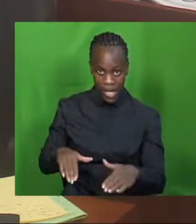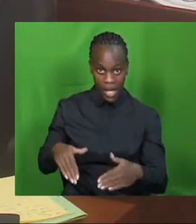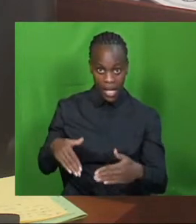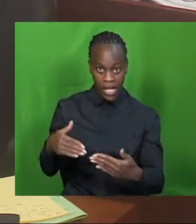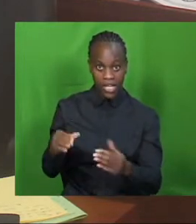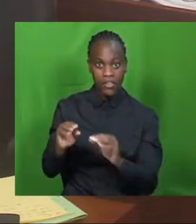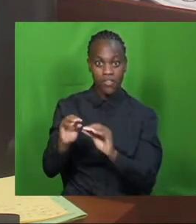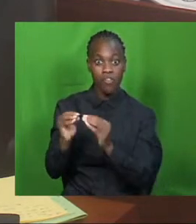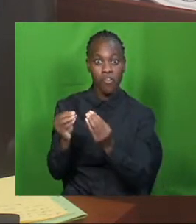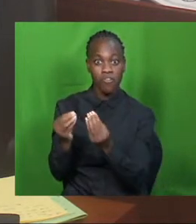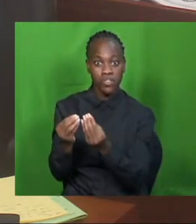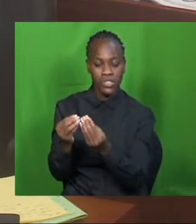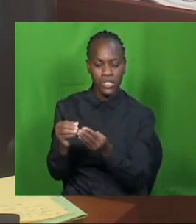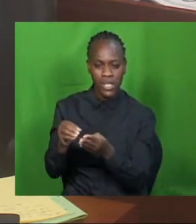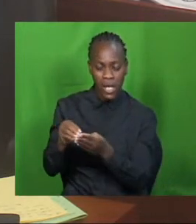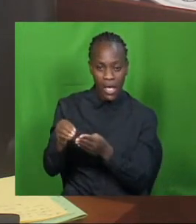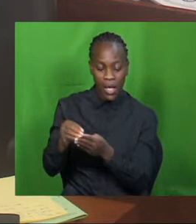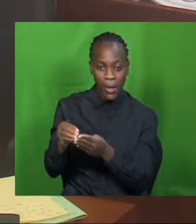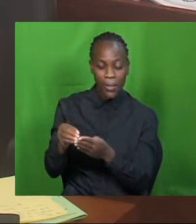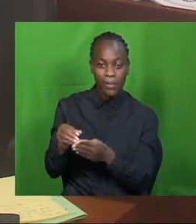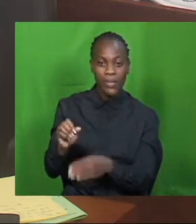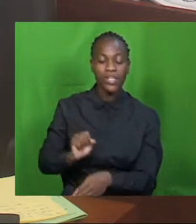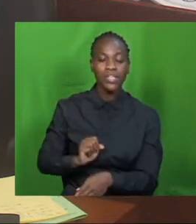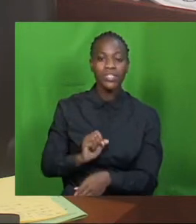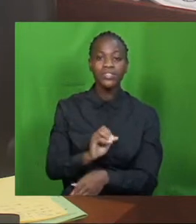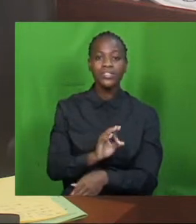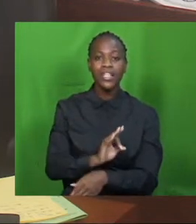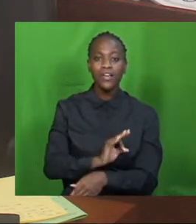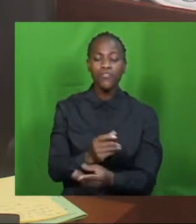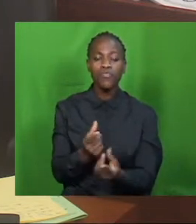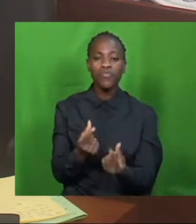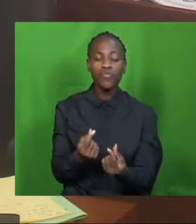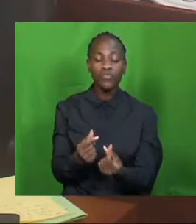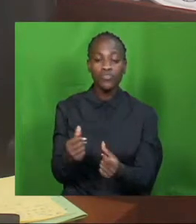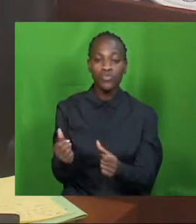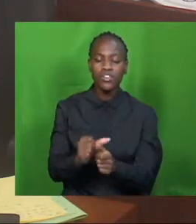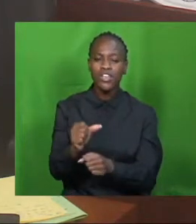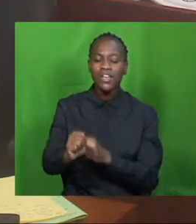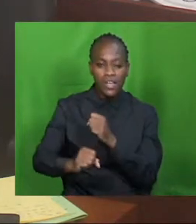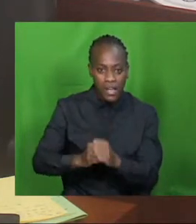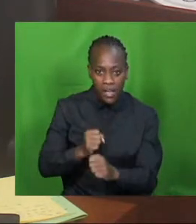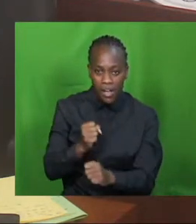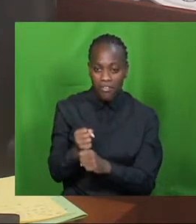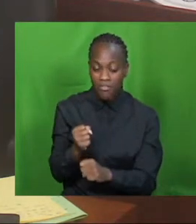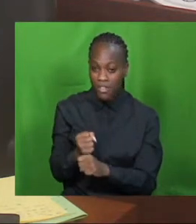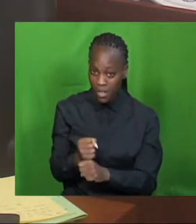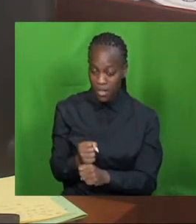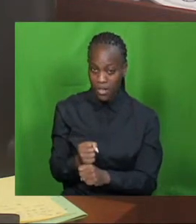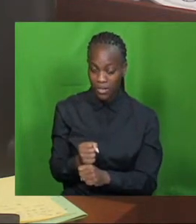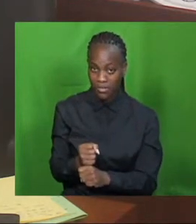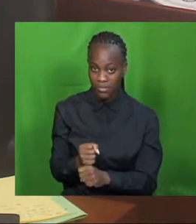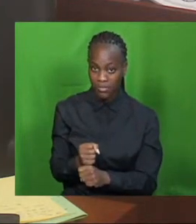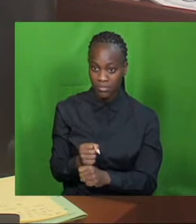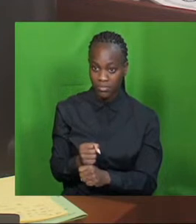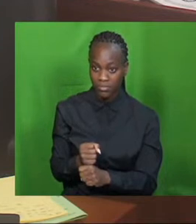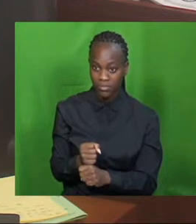Speaker, this is very, very unusual. Normally, you just